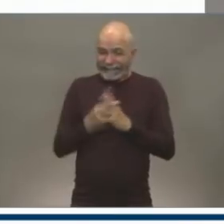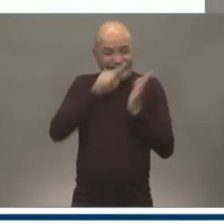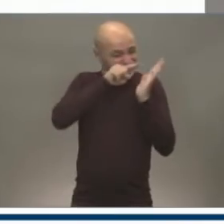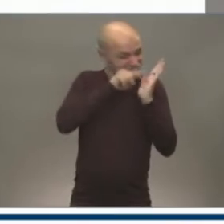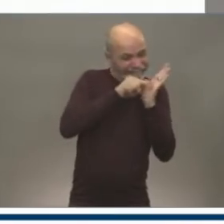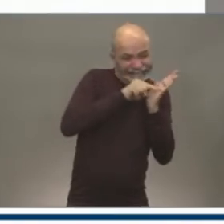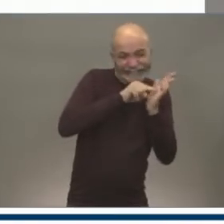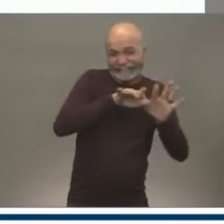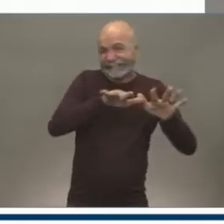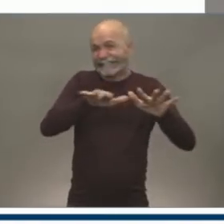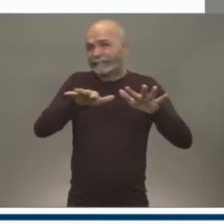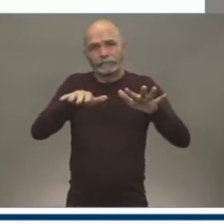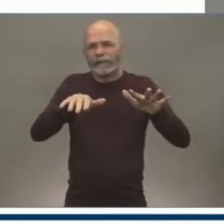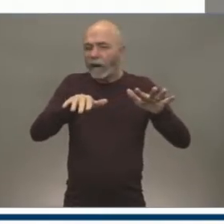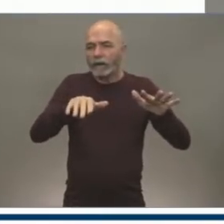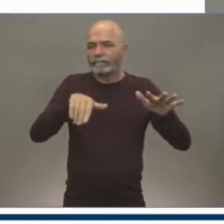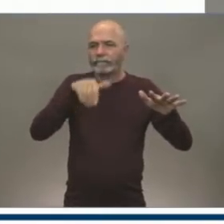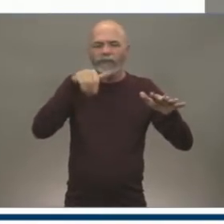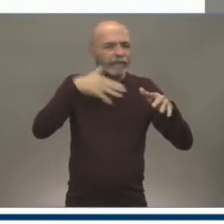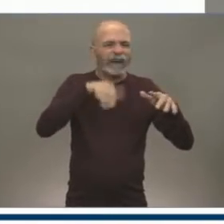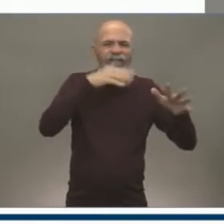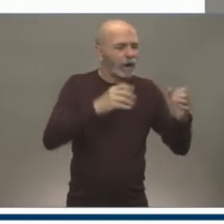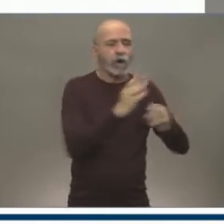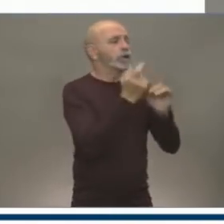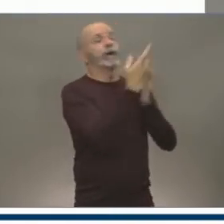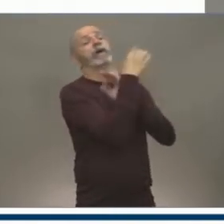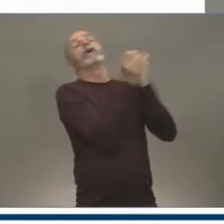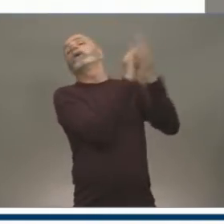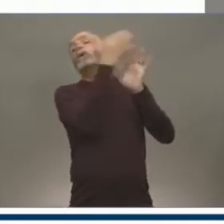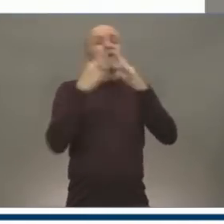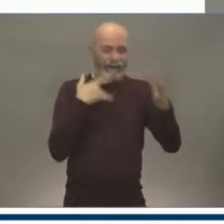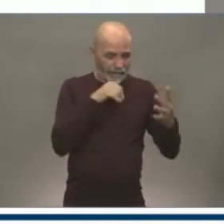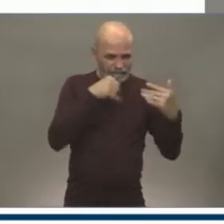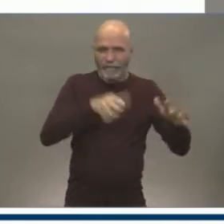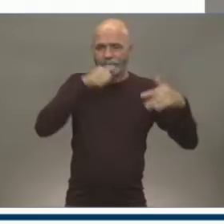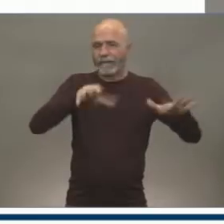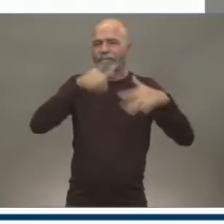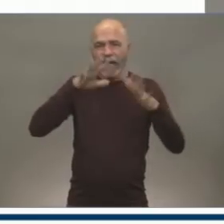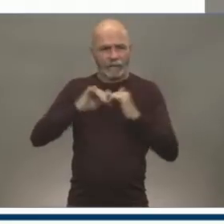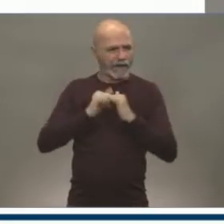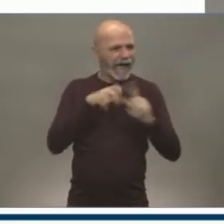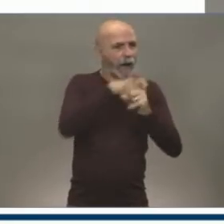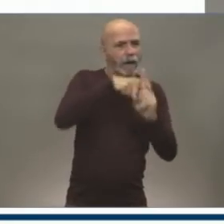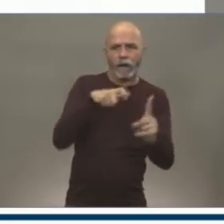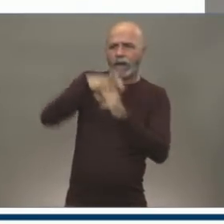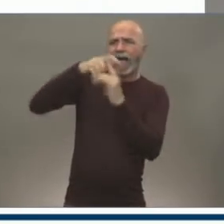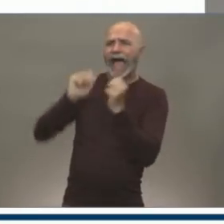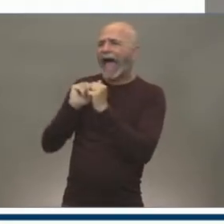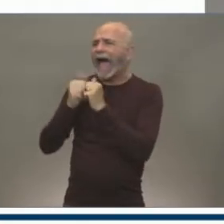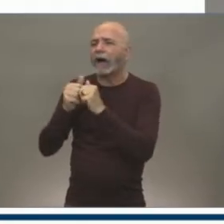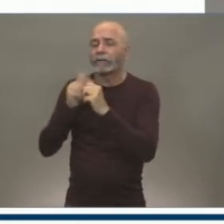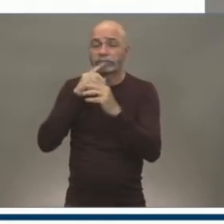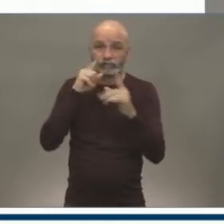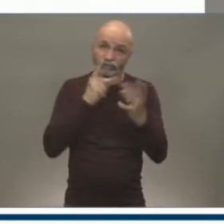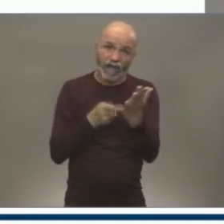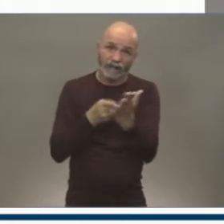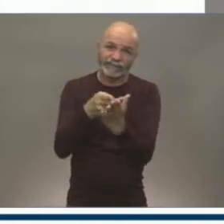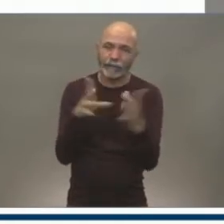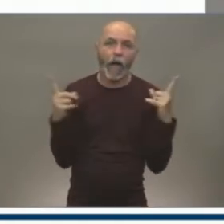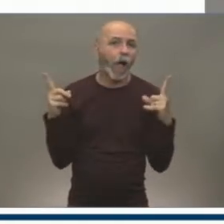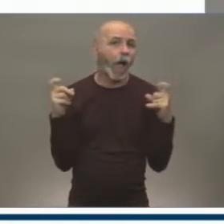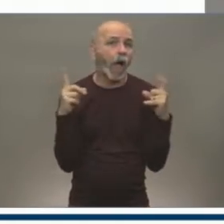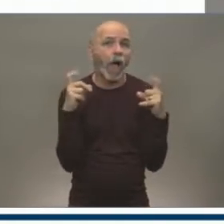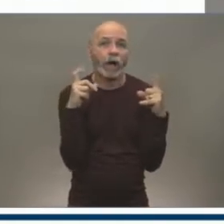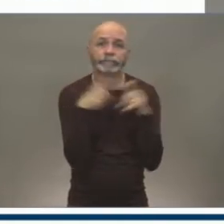of a week, everything gets more complicated, everything takes more time. So if you know you're a close contact of a positive